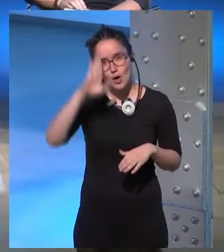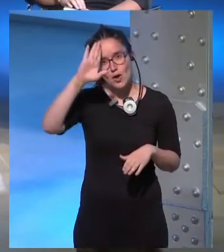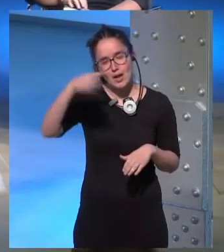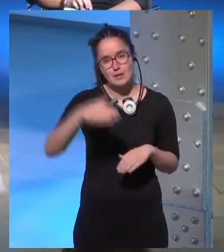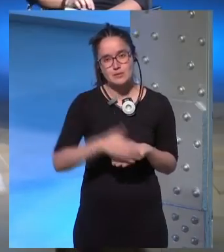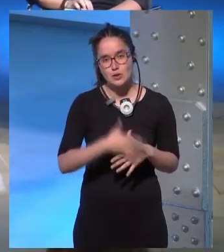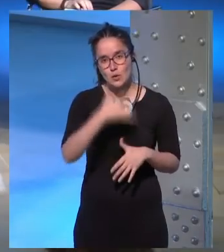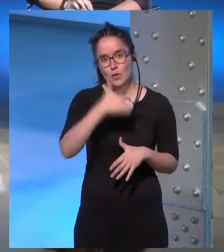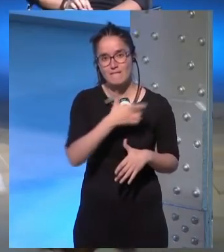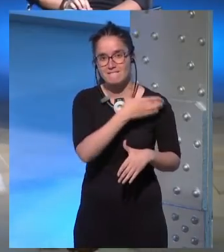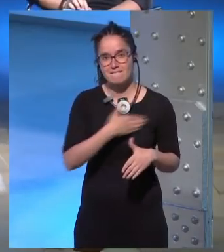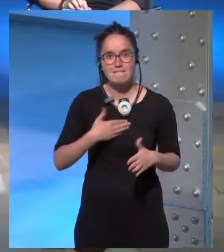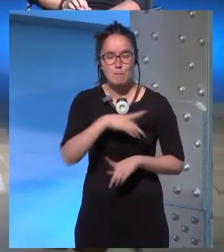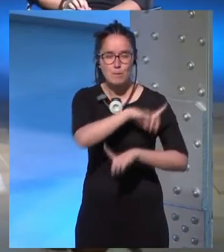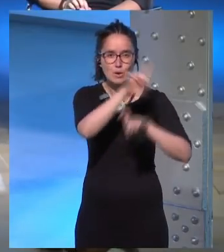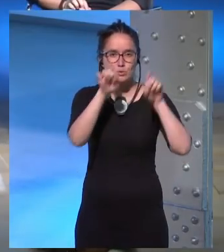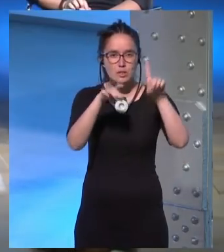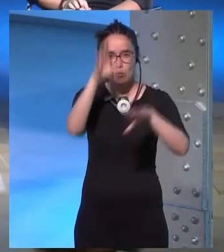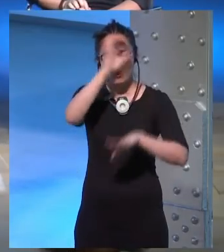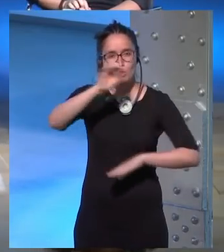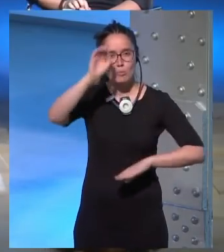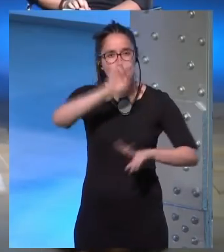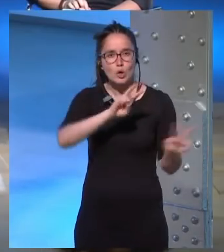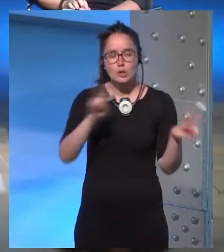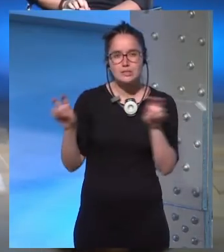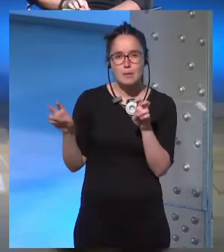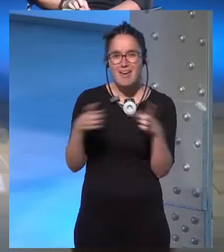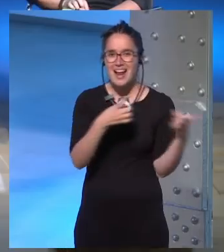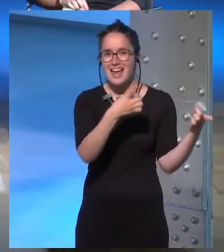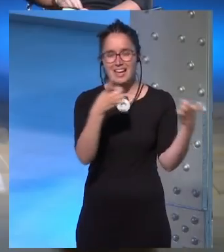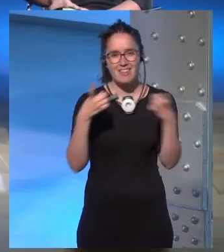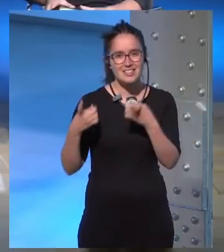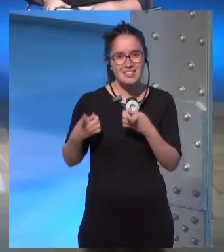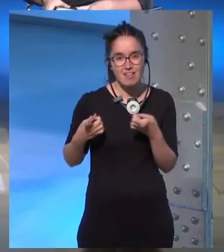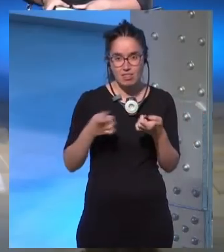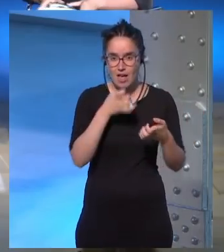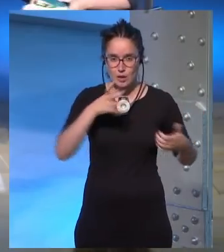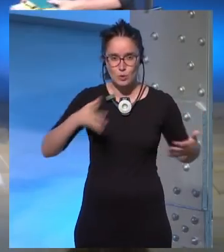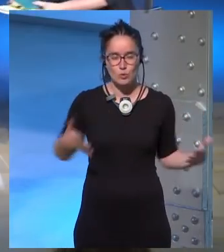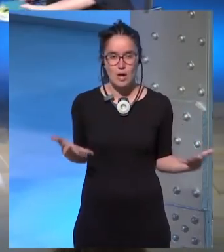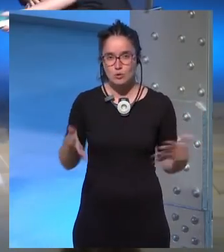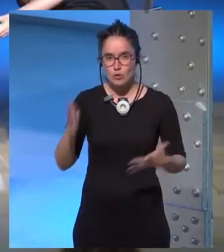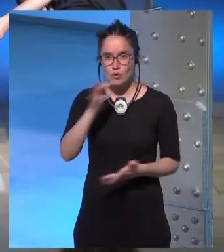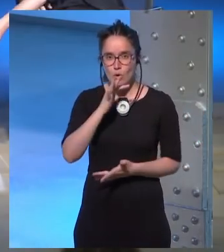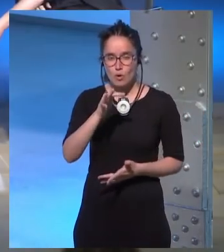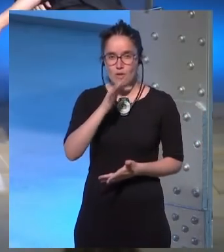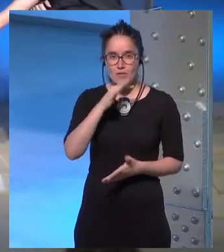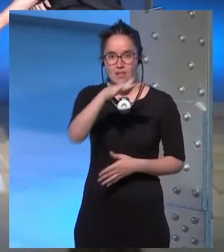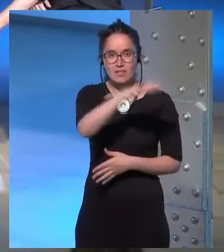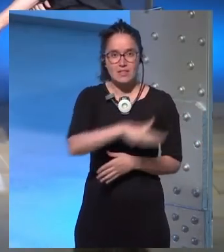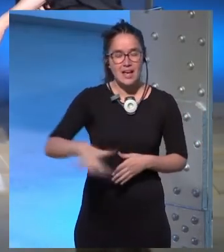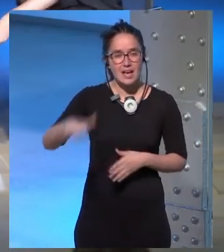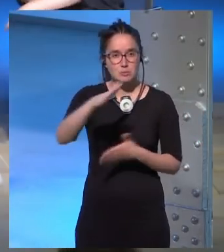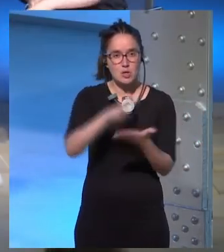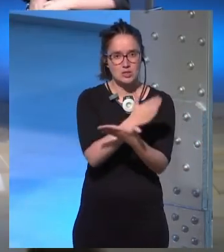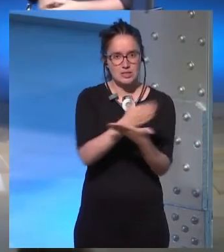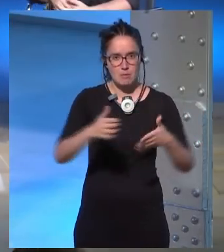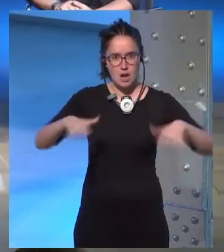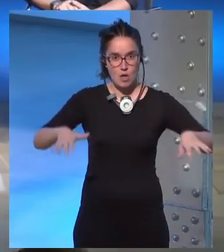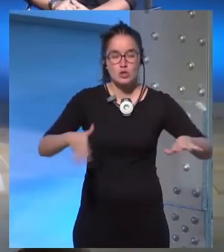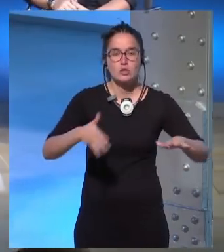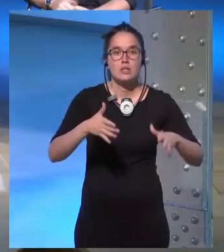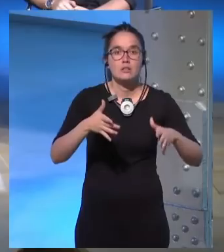Hola, yo quería preguntarte por... I wanted to ask your opinion on the need to